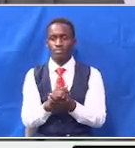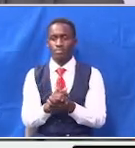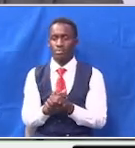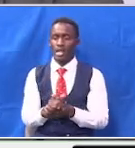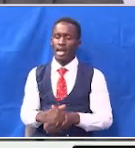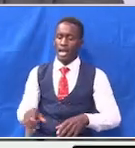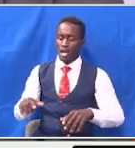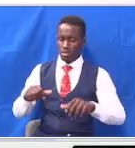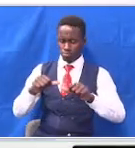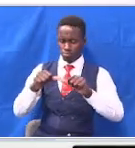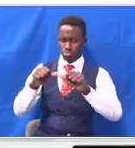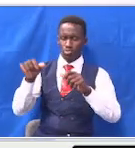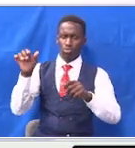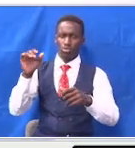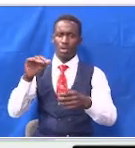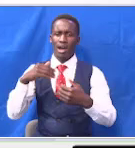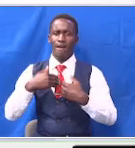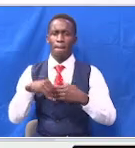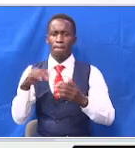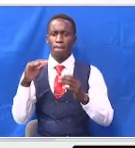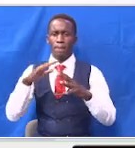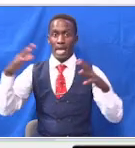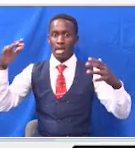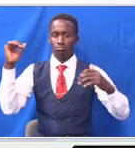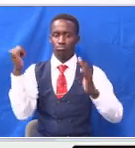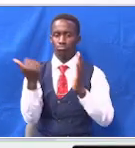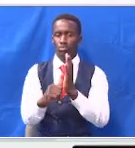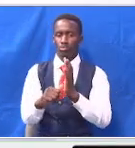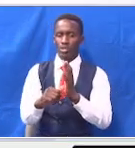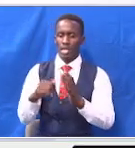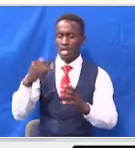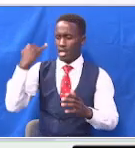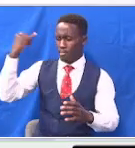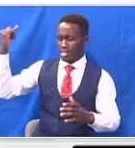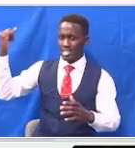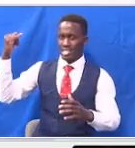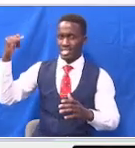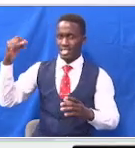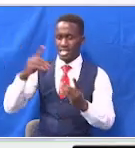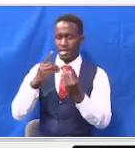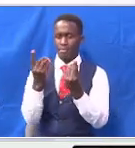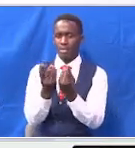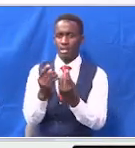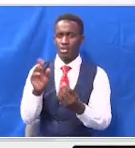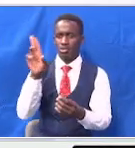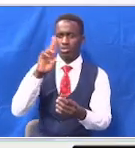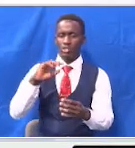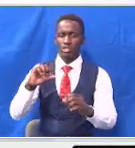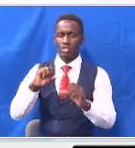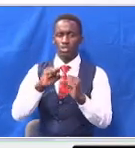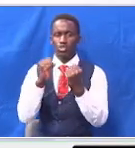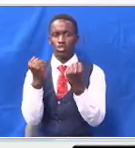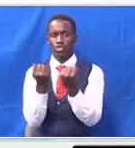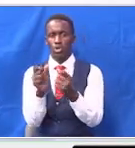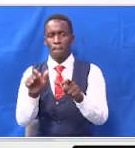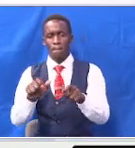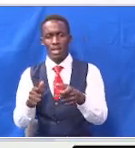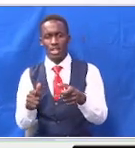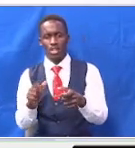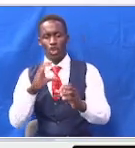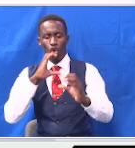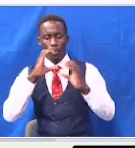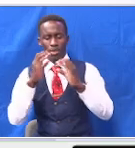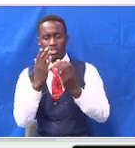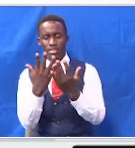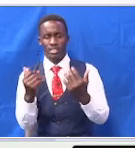big problem, because you see, you can imagine if even these state departments just use social media alone, to communicate whatever they are doing.